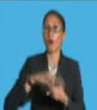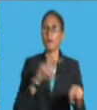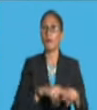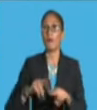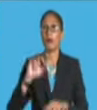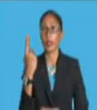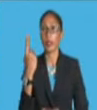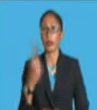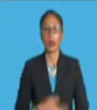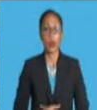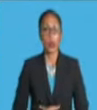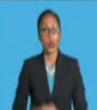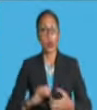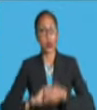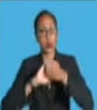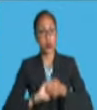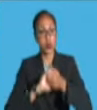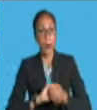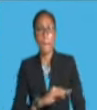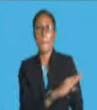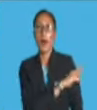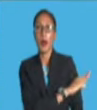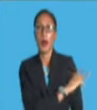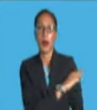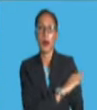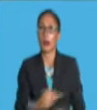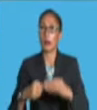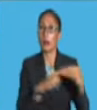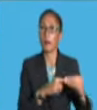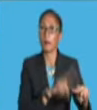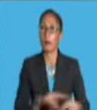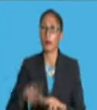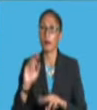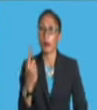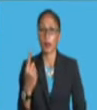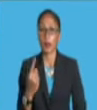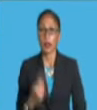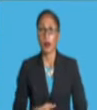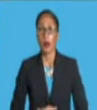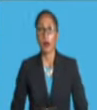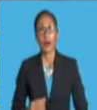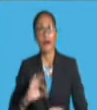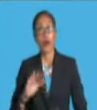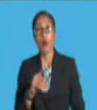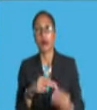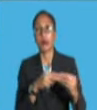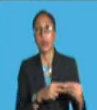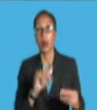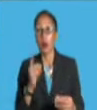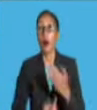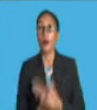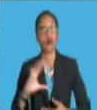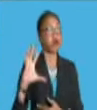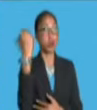First. I congratulate our Honorable Prime Minister and the leader of Fiji First for his dynamic leadership that led to a